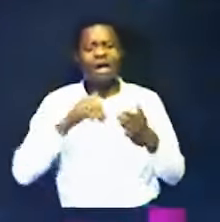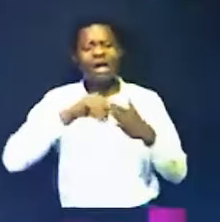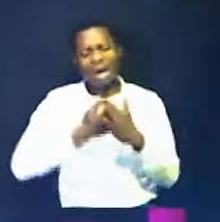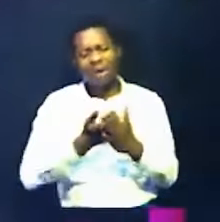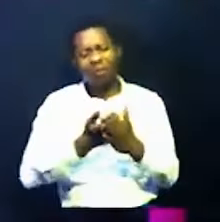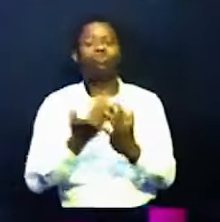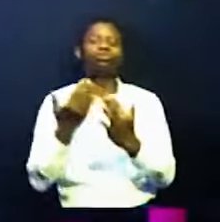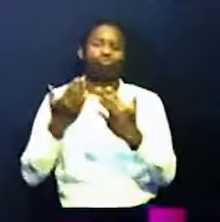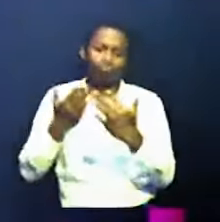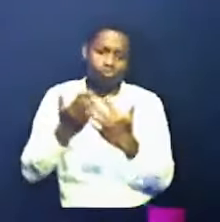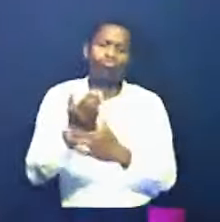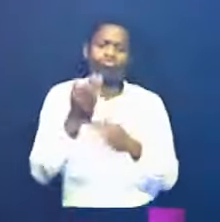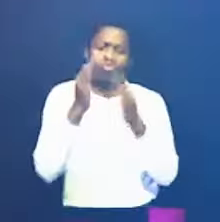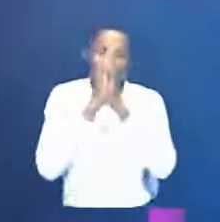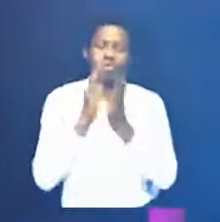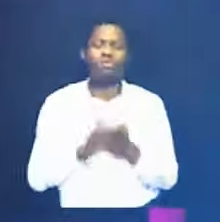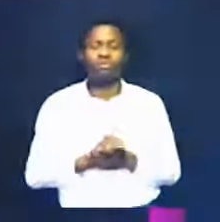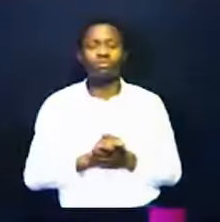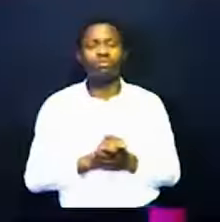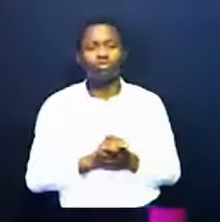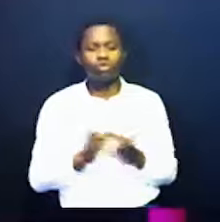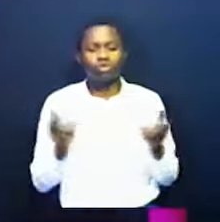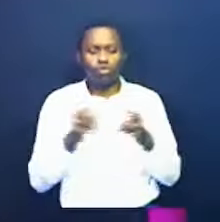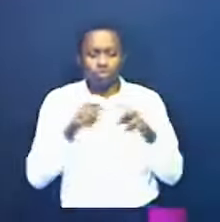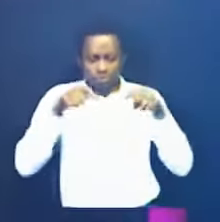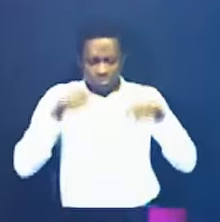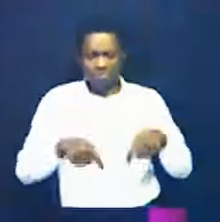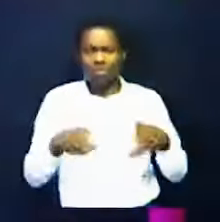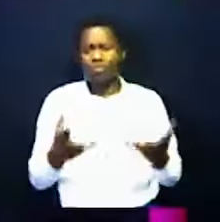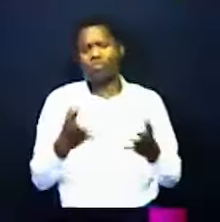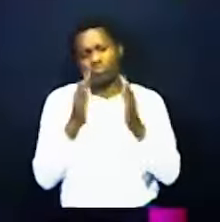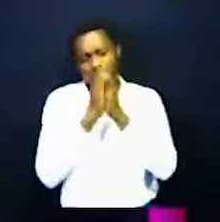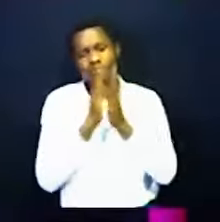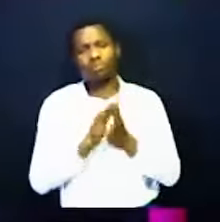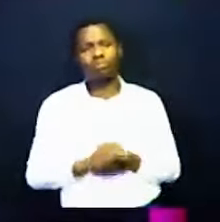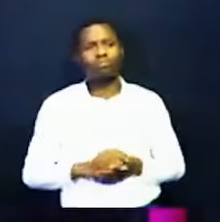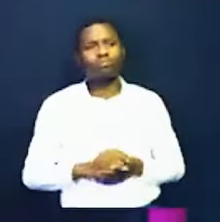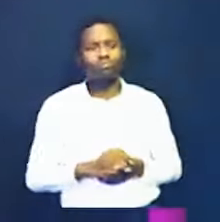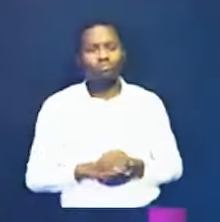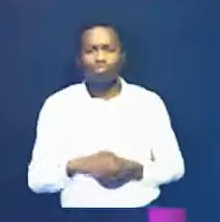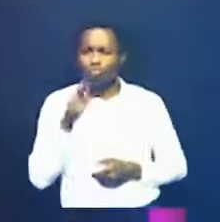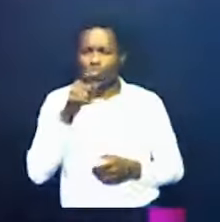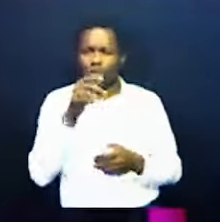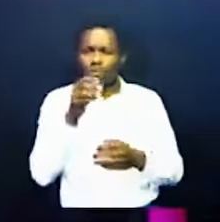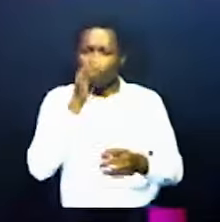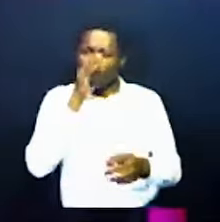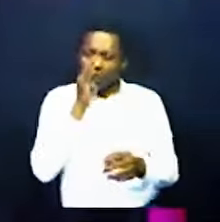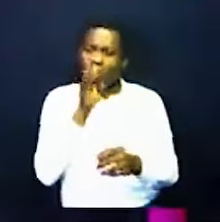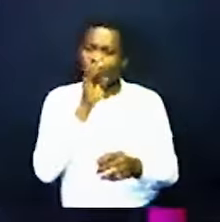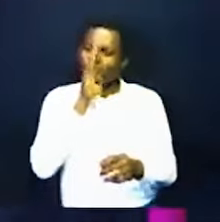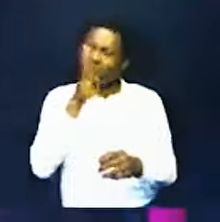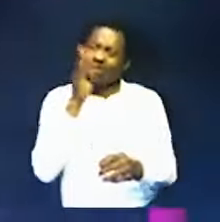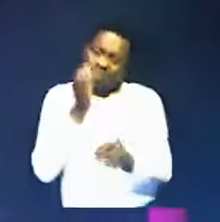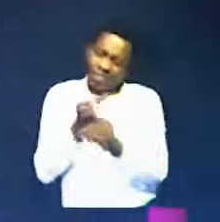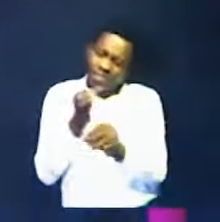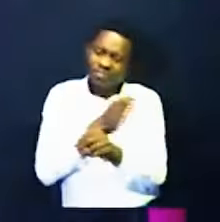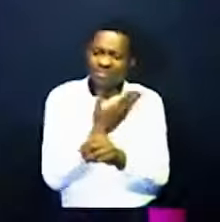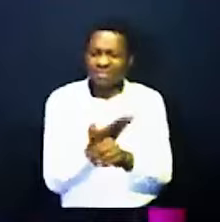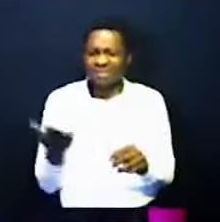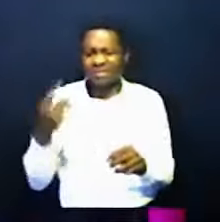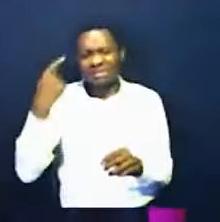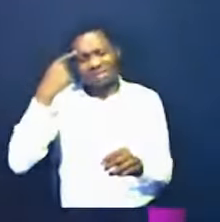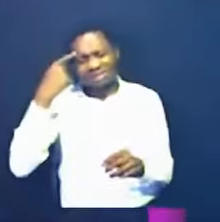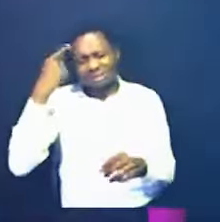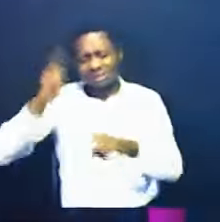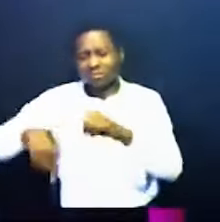prayer. This night I want us to pray. Be careful what you call impossible. You may